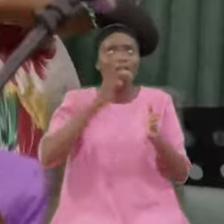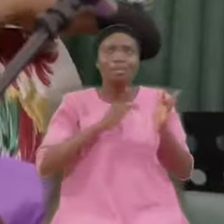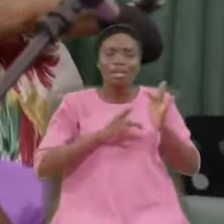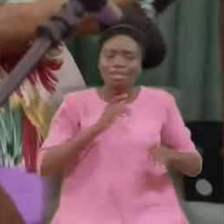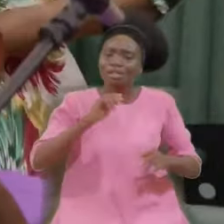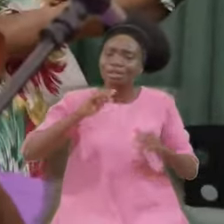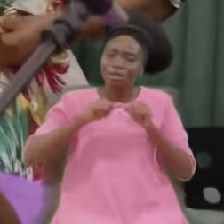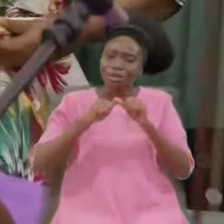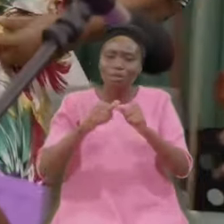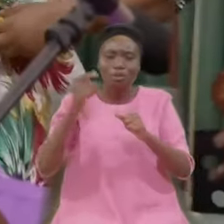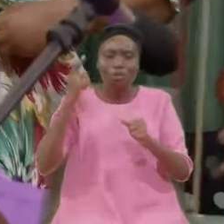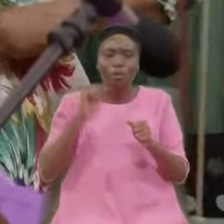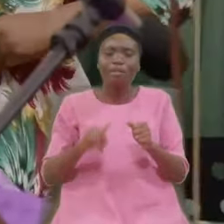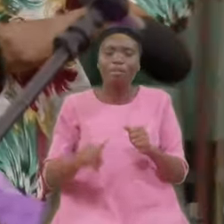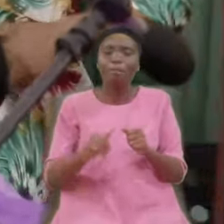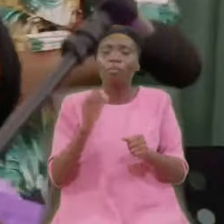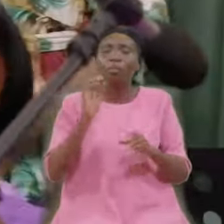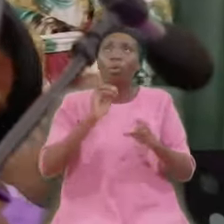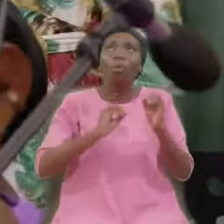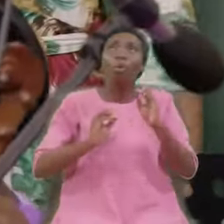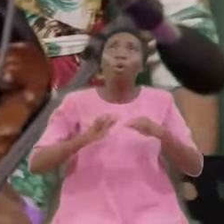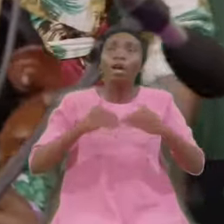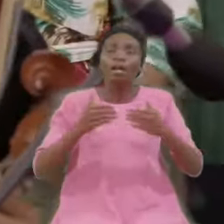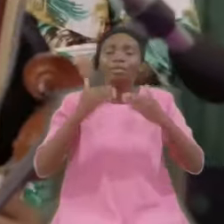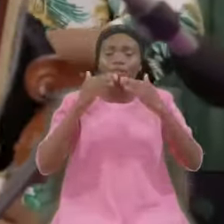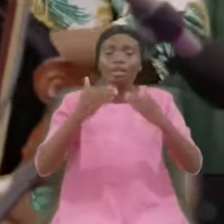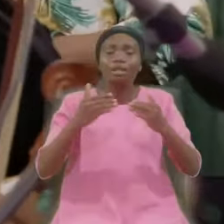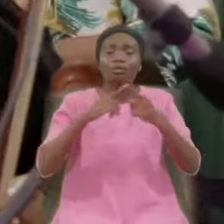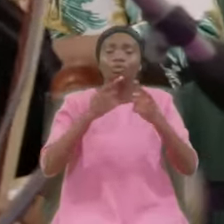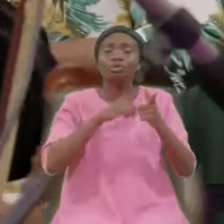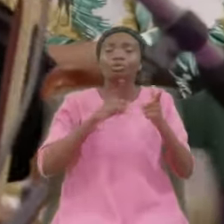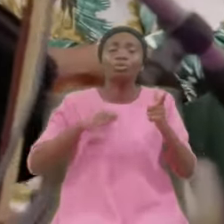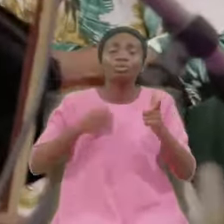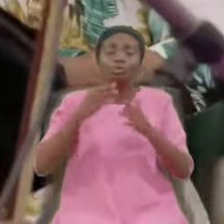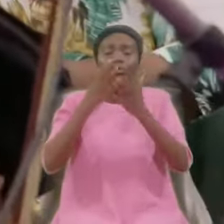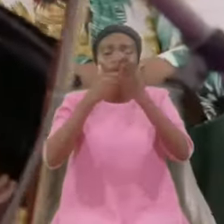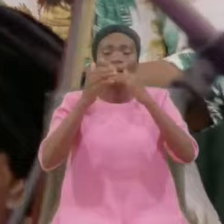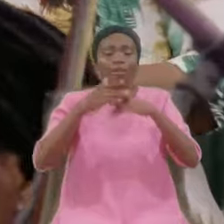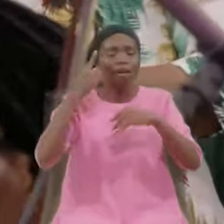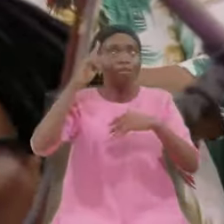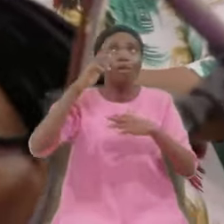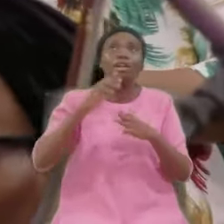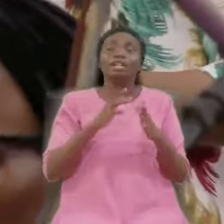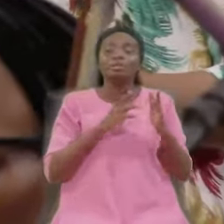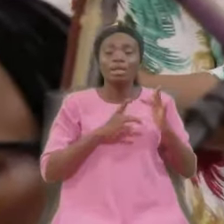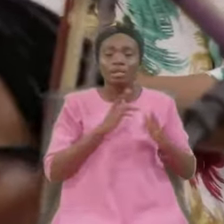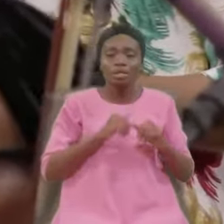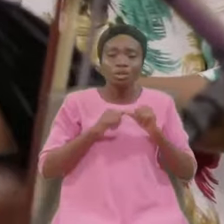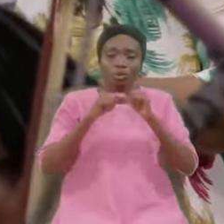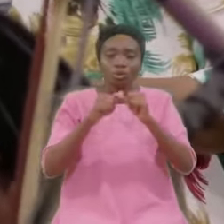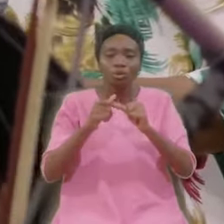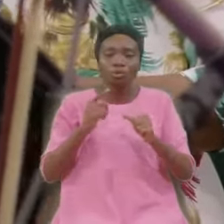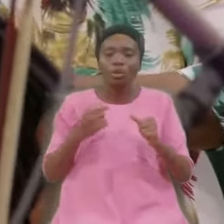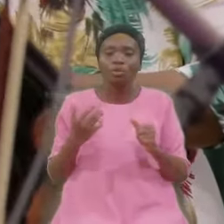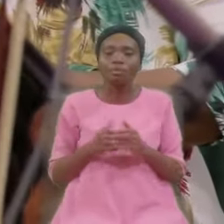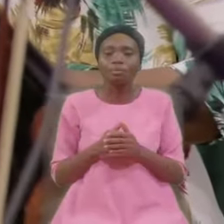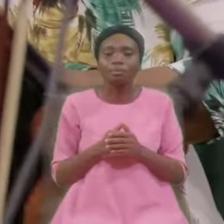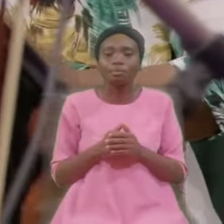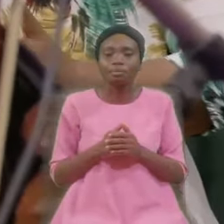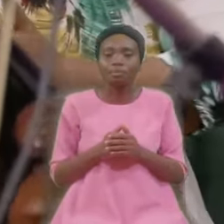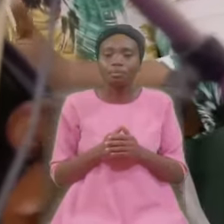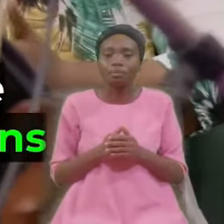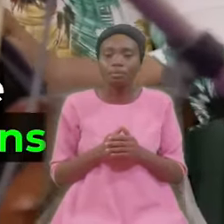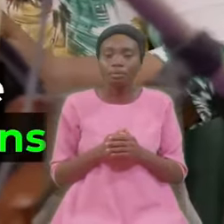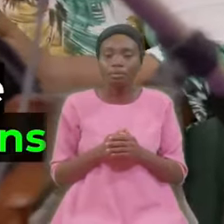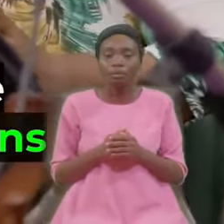endureth forever. Oh, give thanks unto the Lord of heavens, for his mercies endureth forever. What a mighty God we